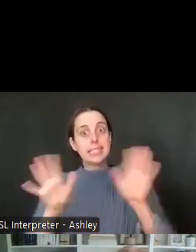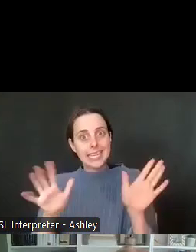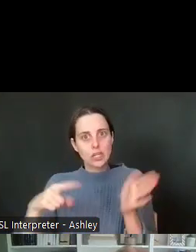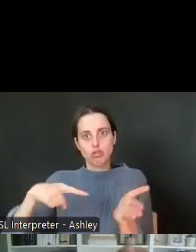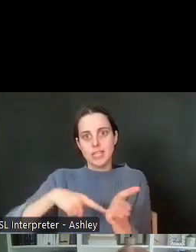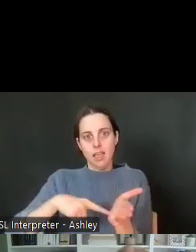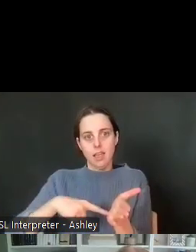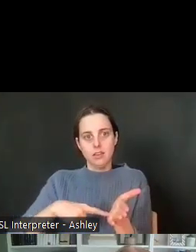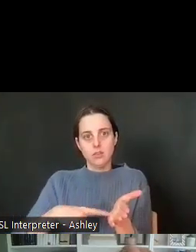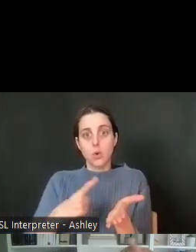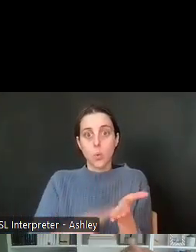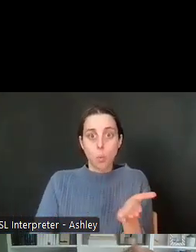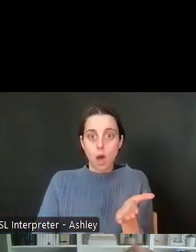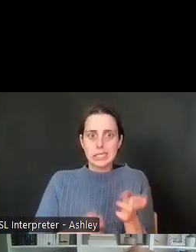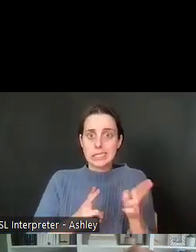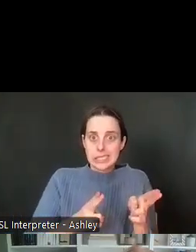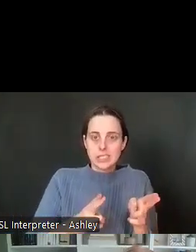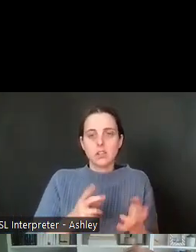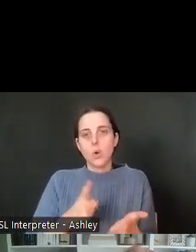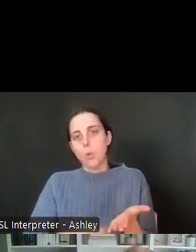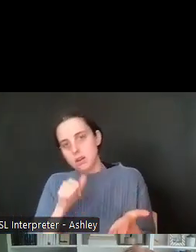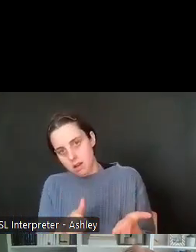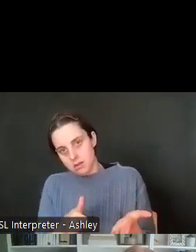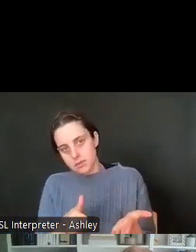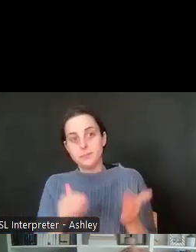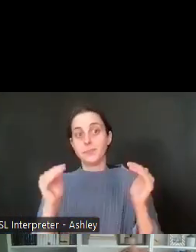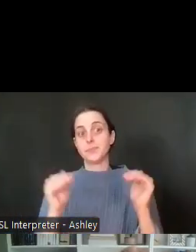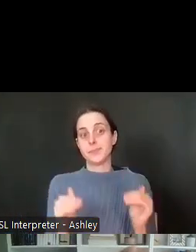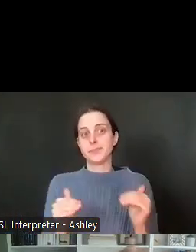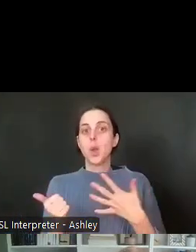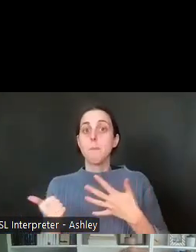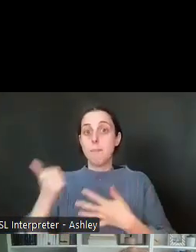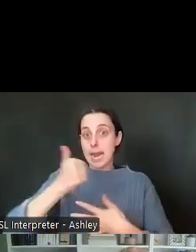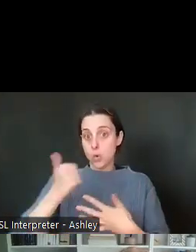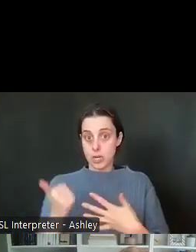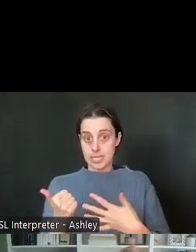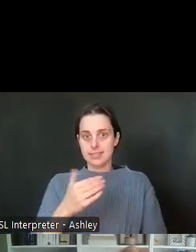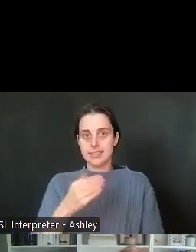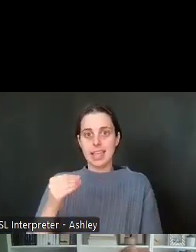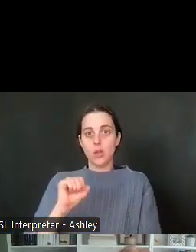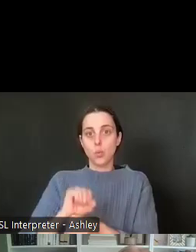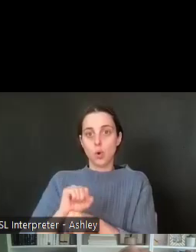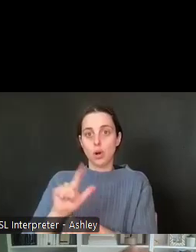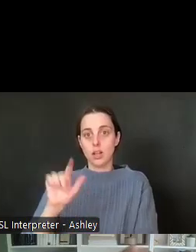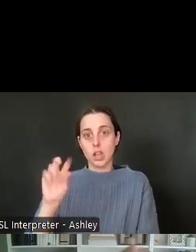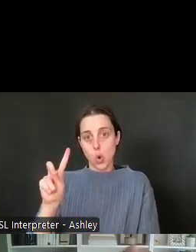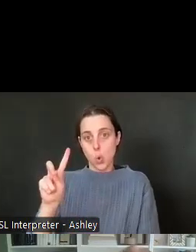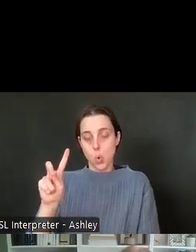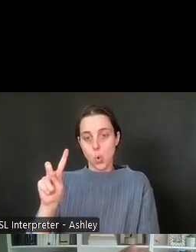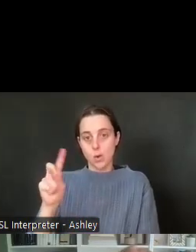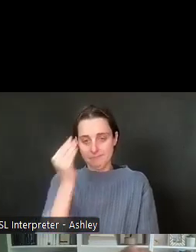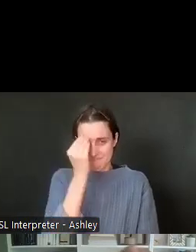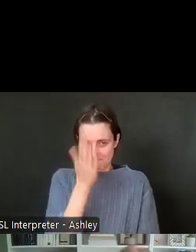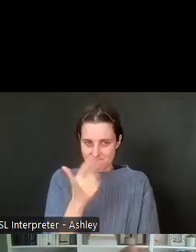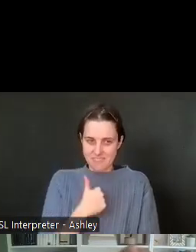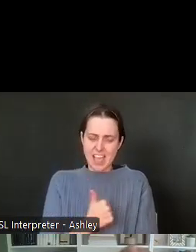I want to talk about is priorities and workload. I am a word nerd. I love words and